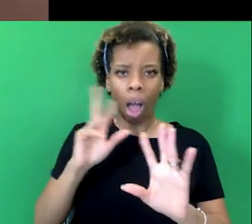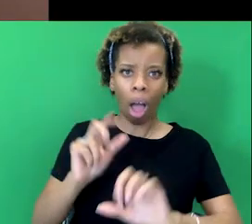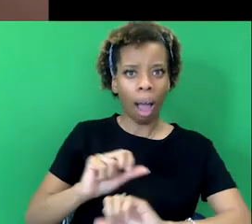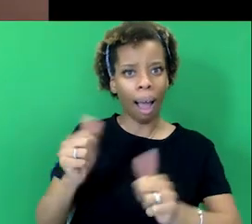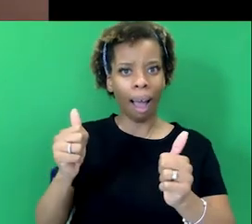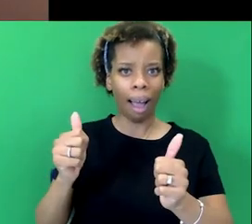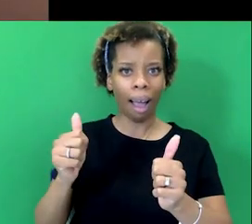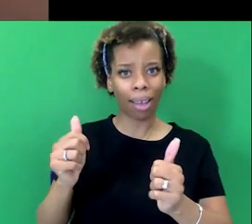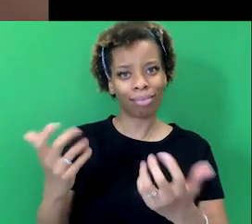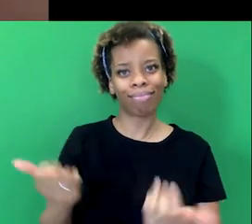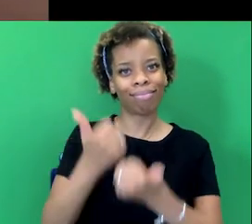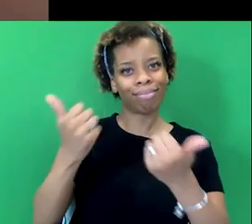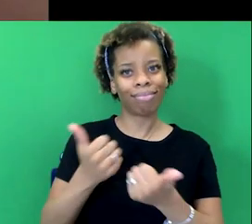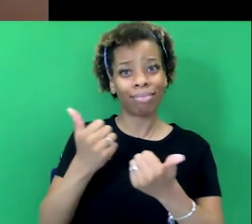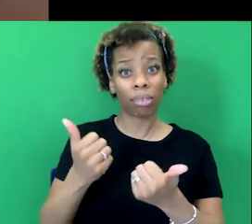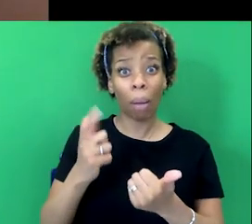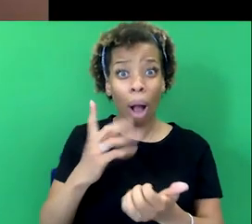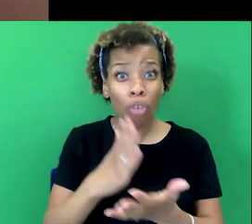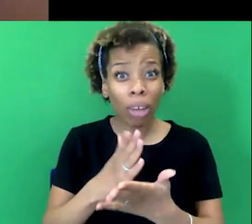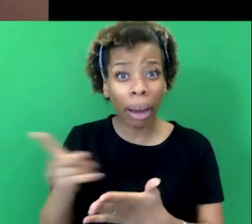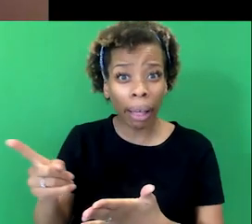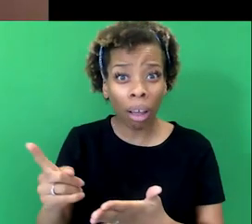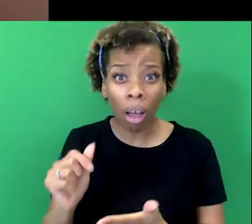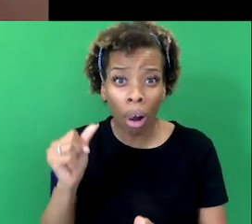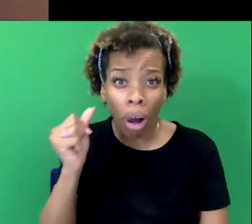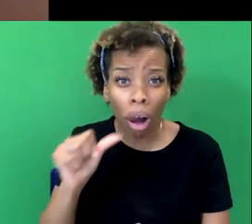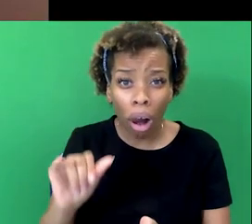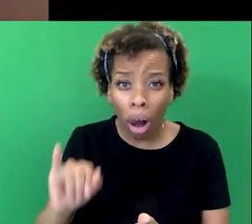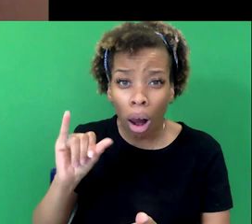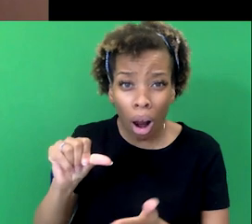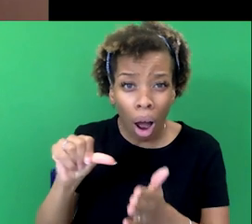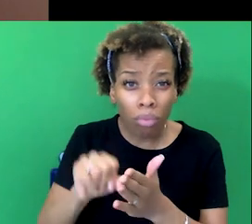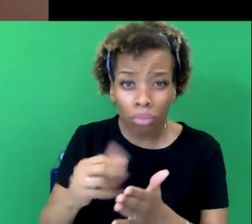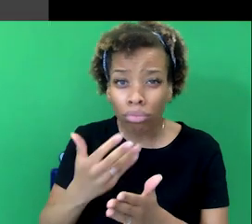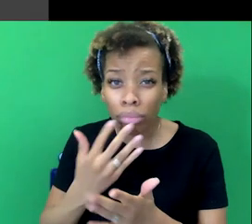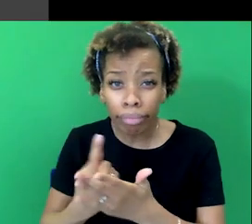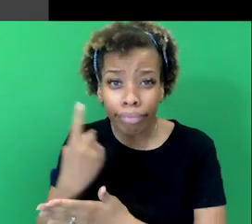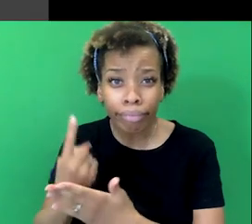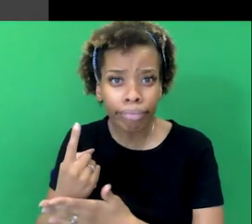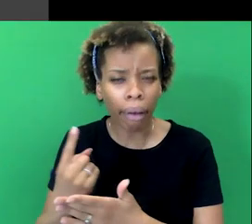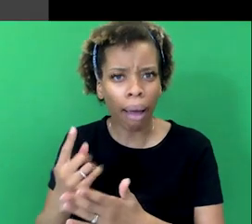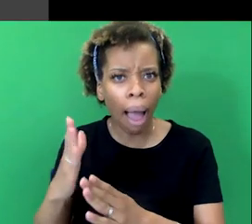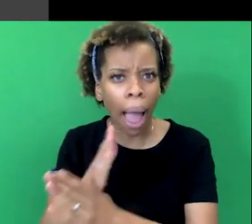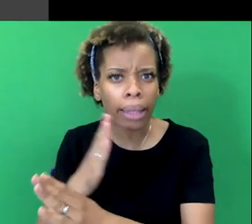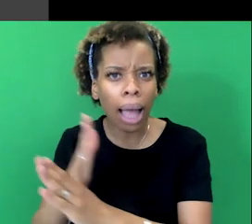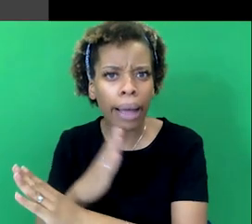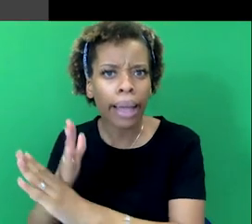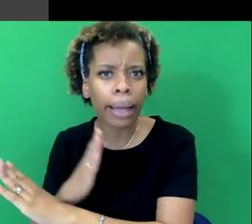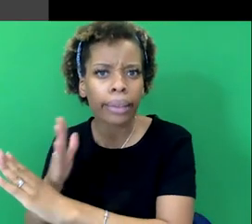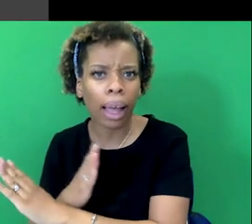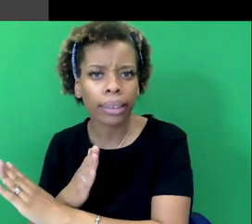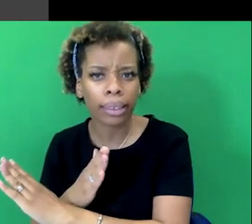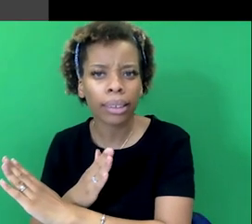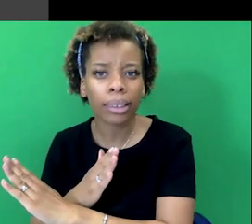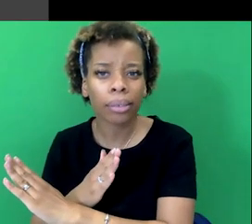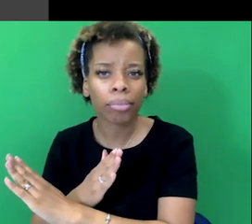you want to say, actually, this person is incredibly problematic, you know? And this is something,